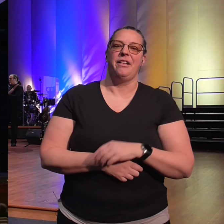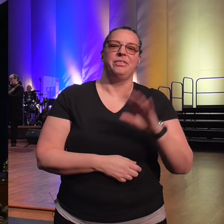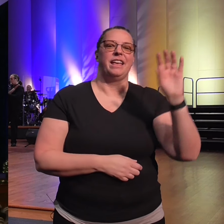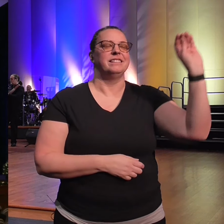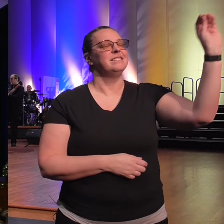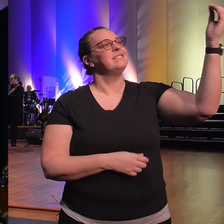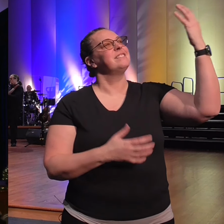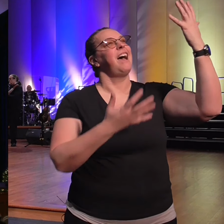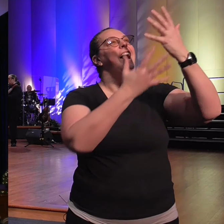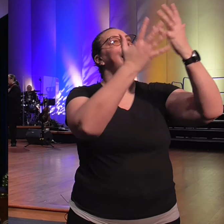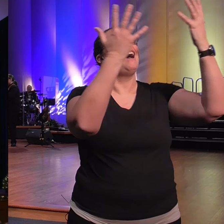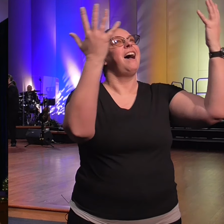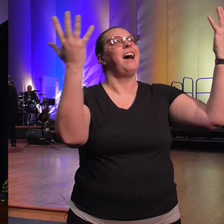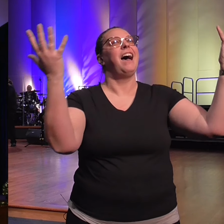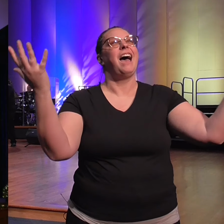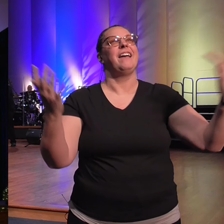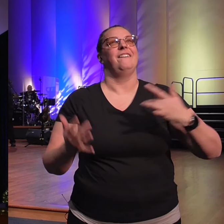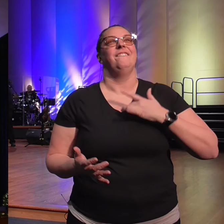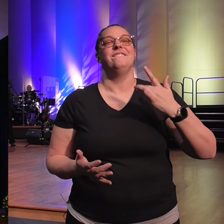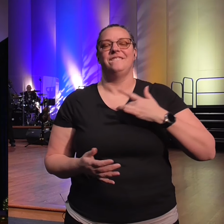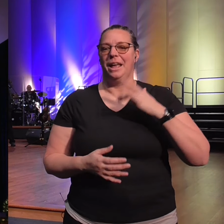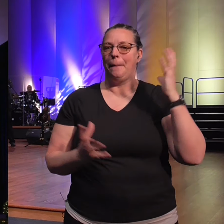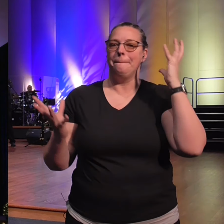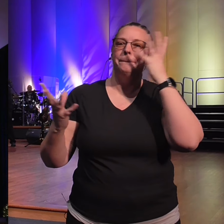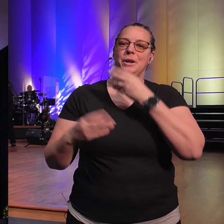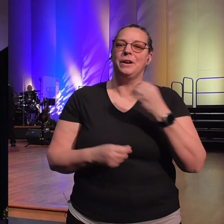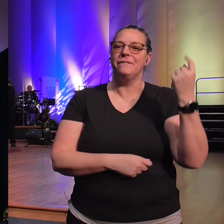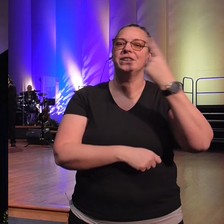Sky falls, you feel like it's a beautiful